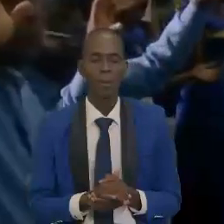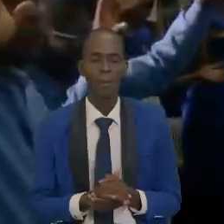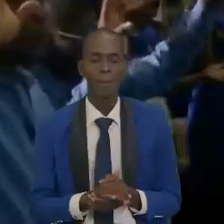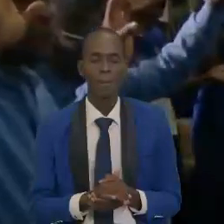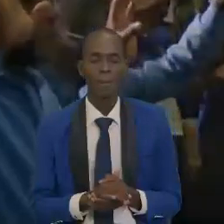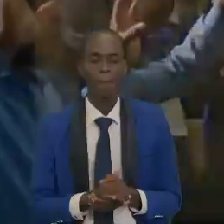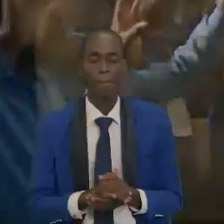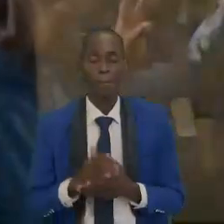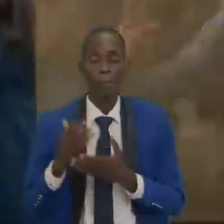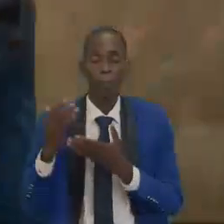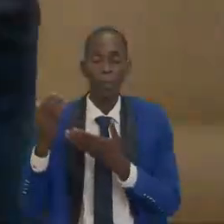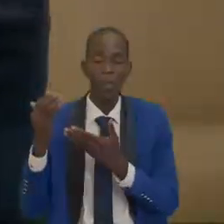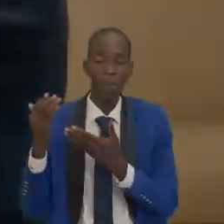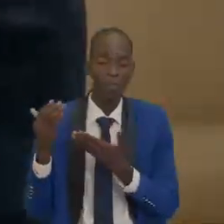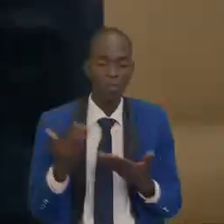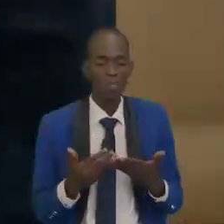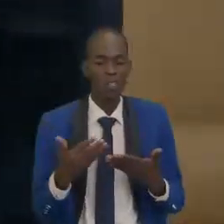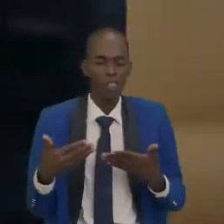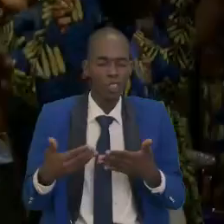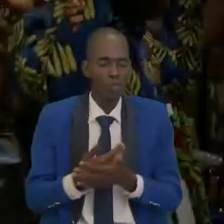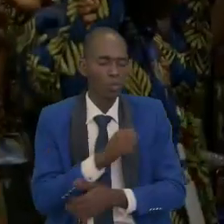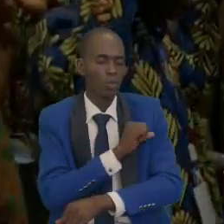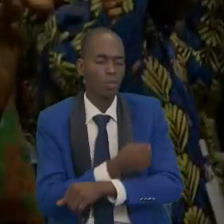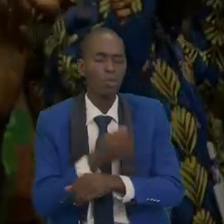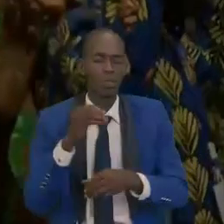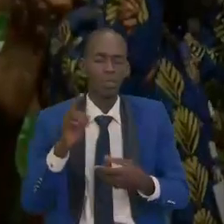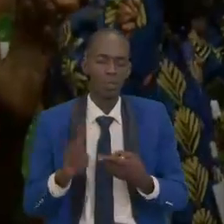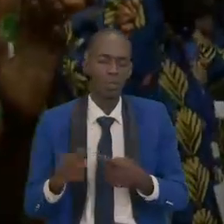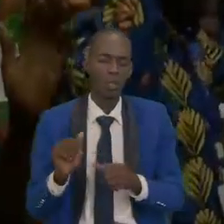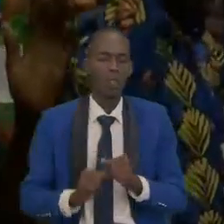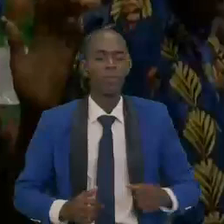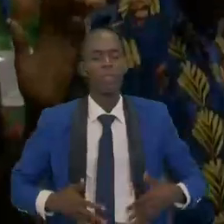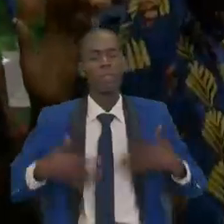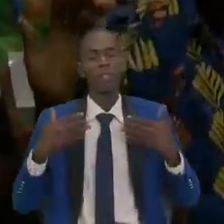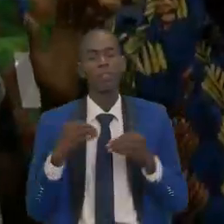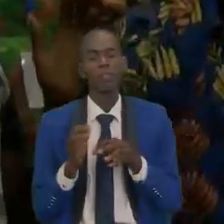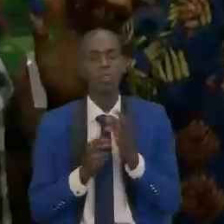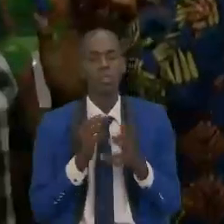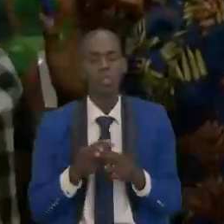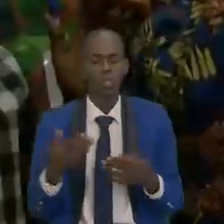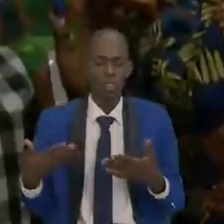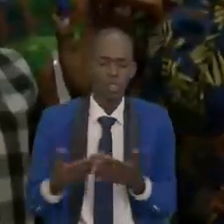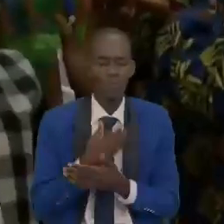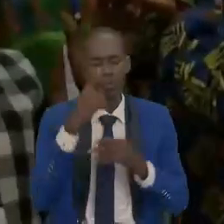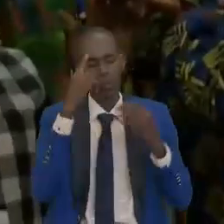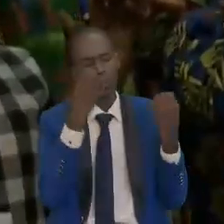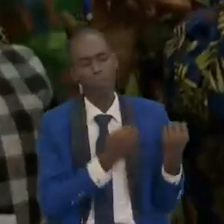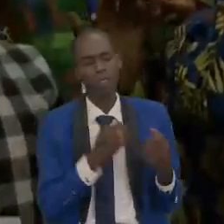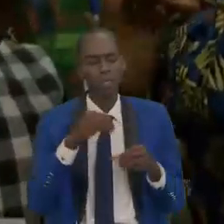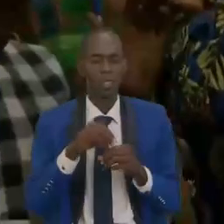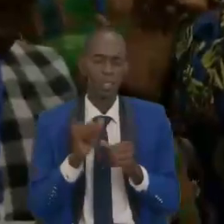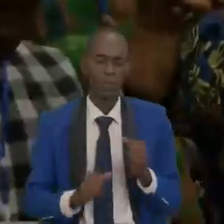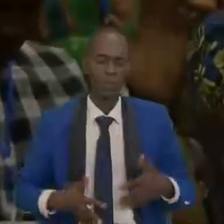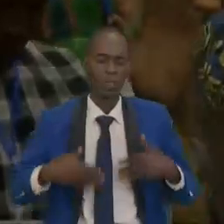bring new strains in every light new face in every life